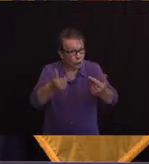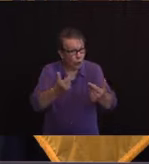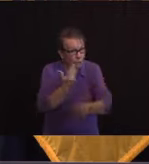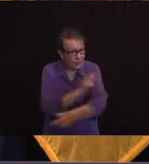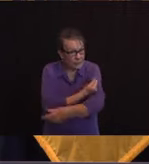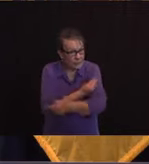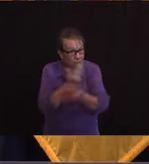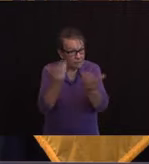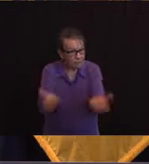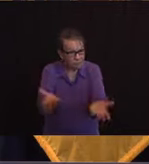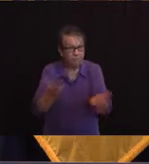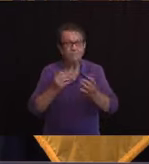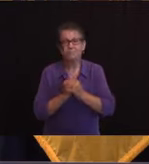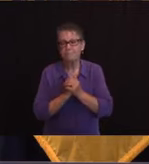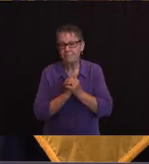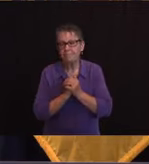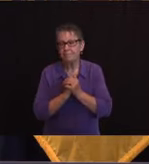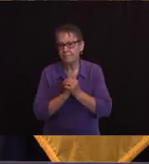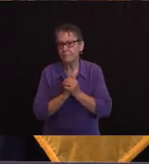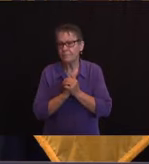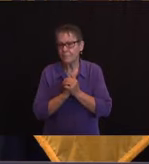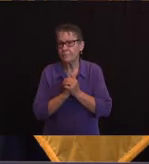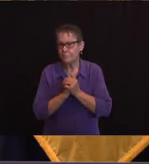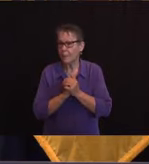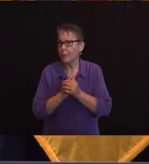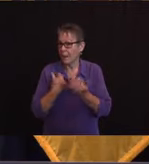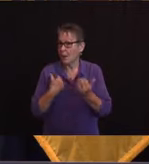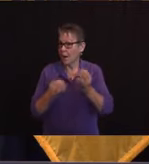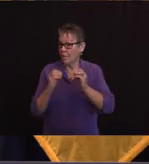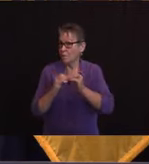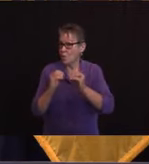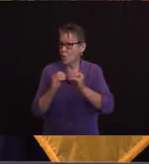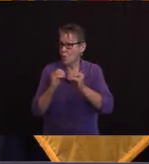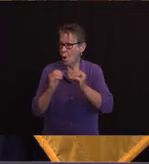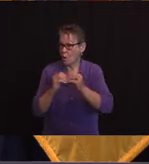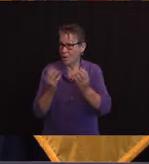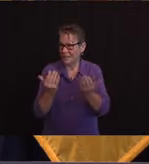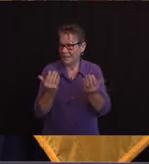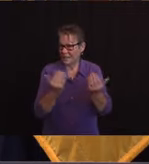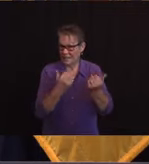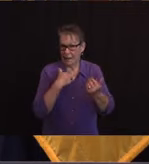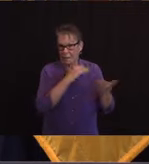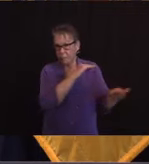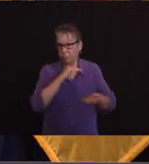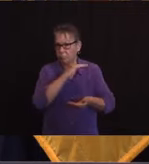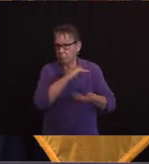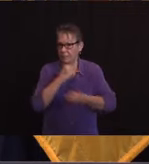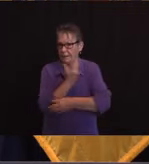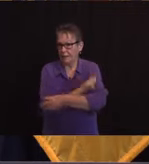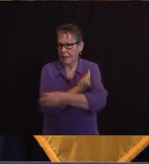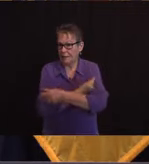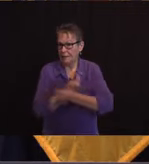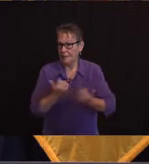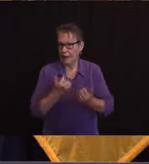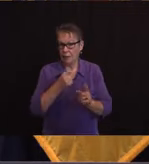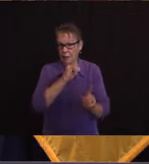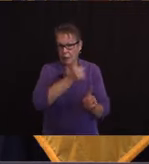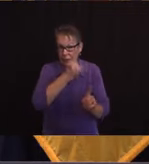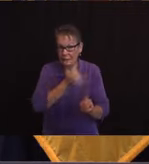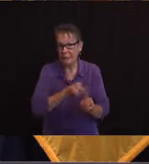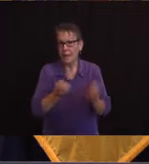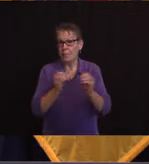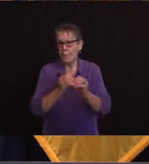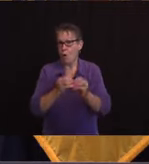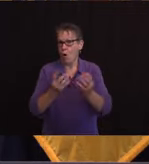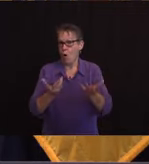dramatically in the next couple of weeks. I think especially on the J&J front, and that helps us. We didn't really say it today, but we've said it